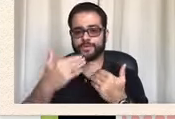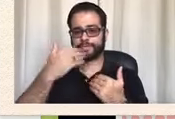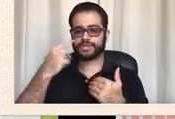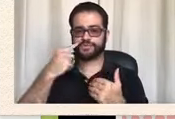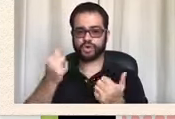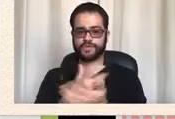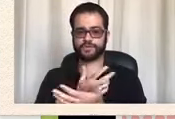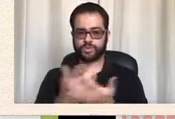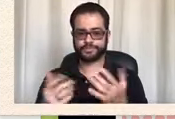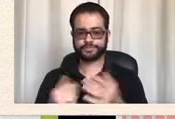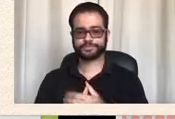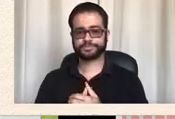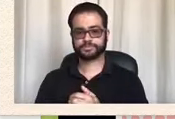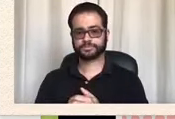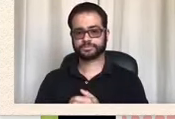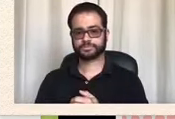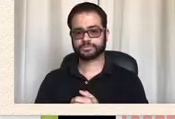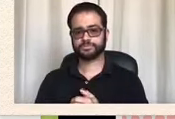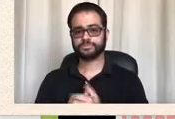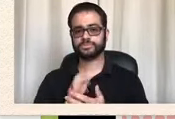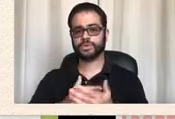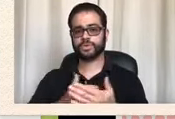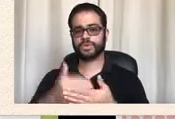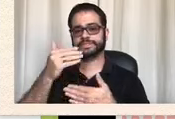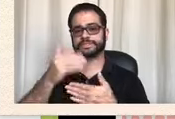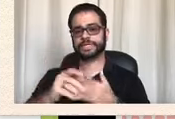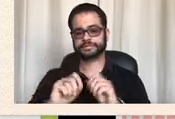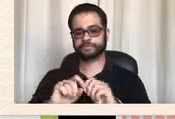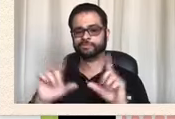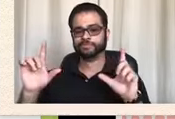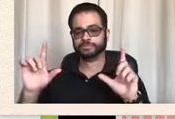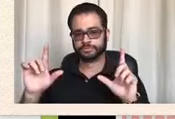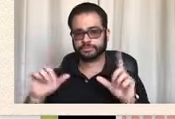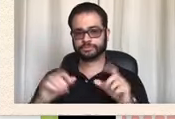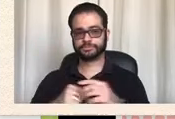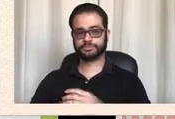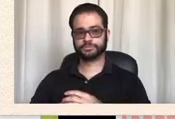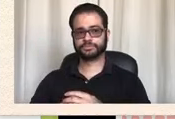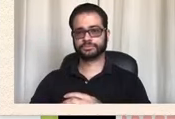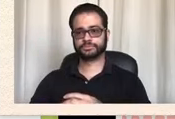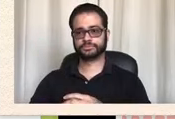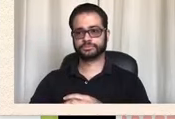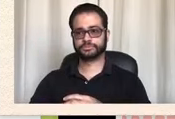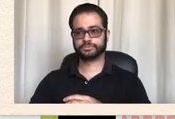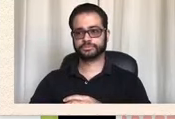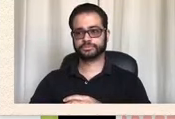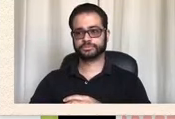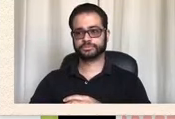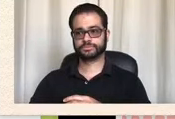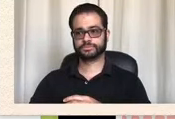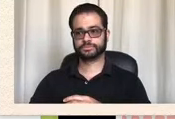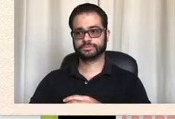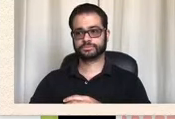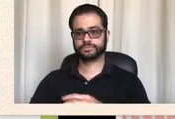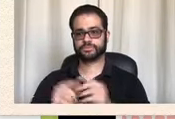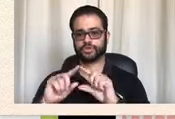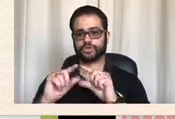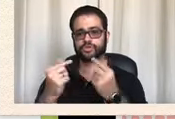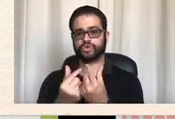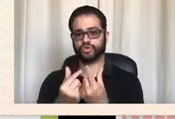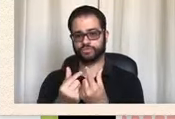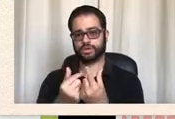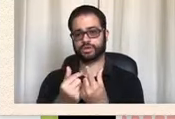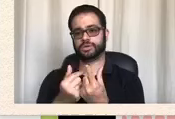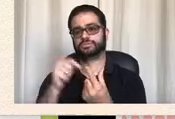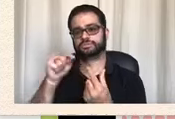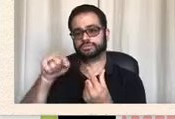So our next slide here is a group that is holding